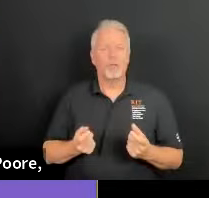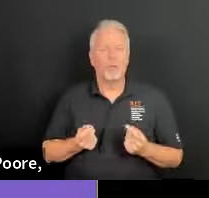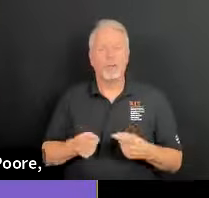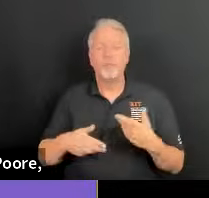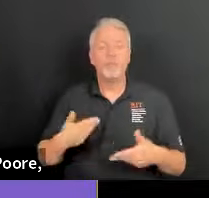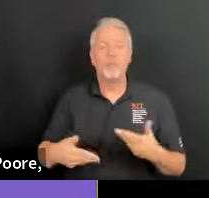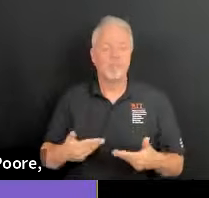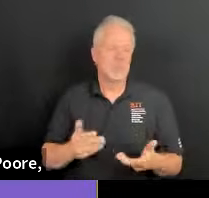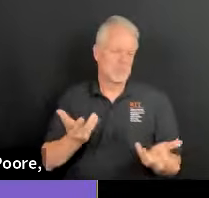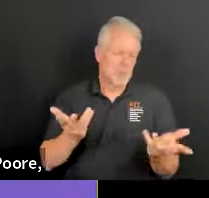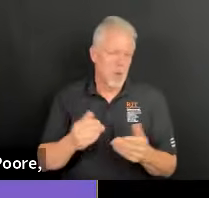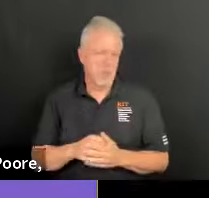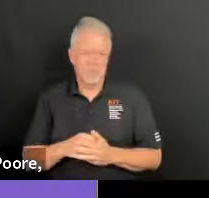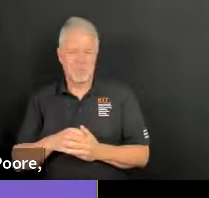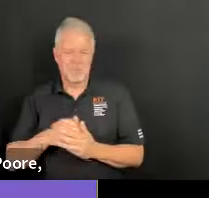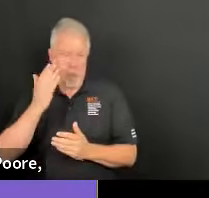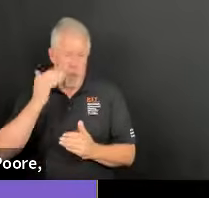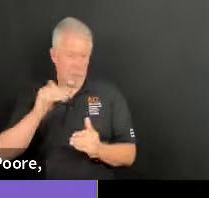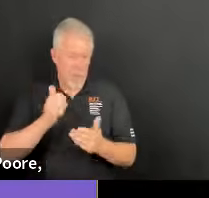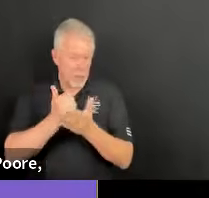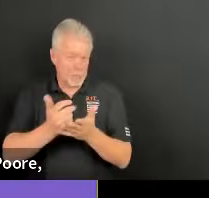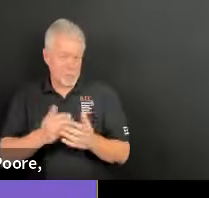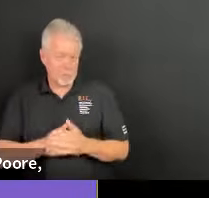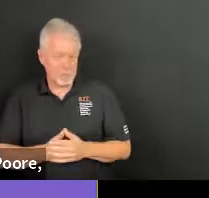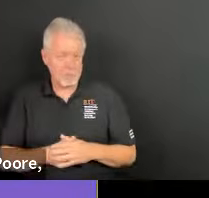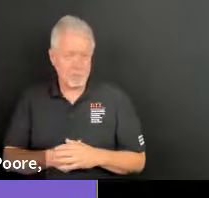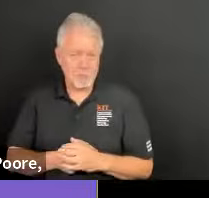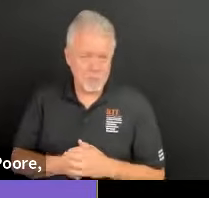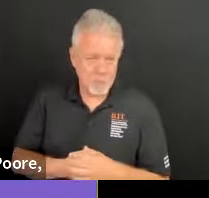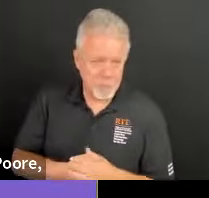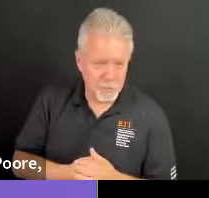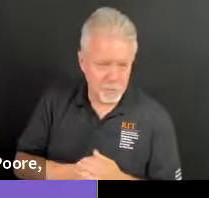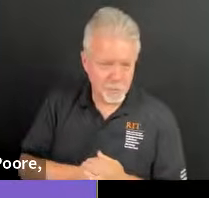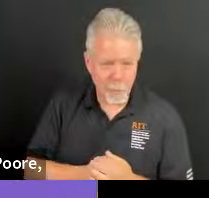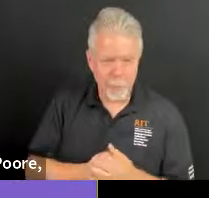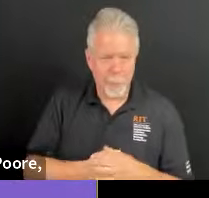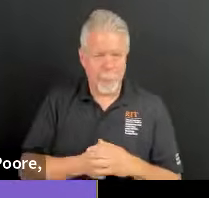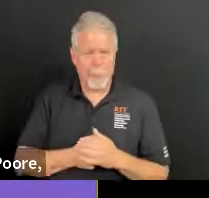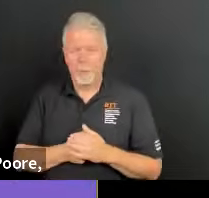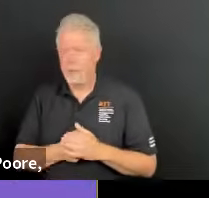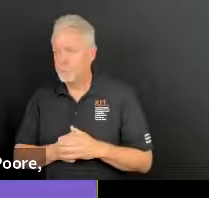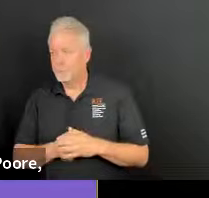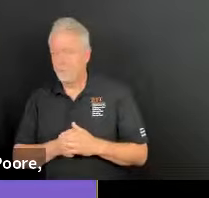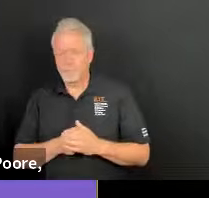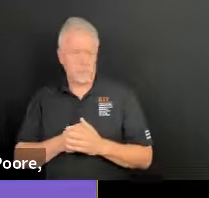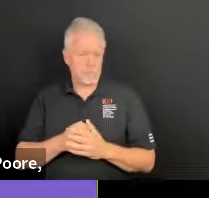ages of 14, 15, 16. People are a bit more impulsive at that age. I hope that helps answer your question.